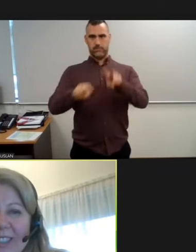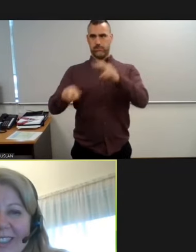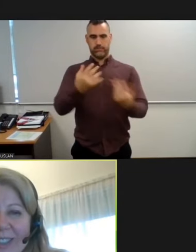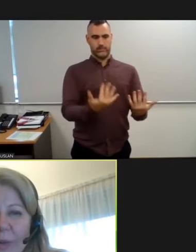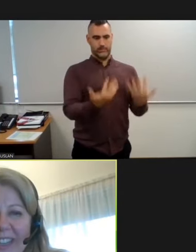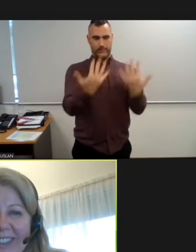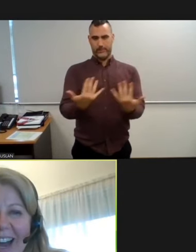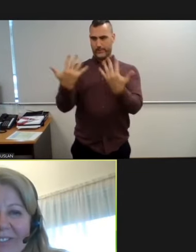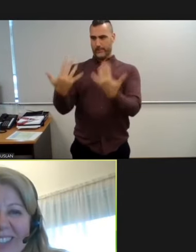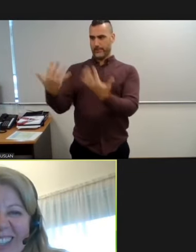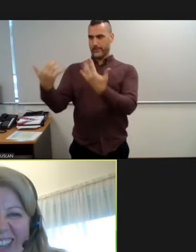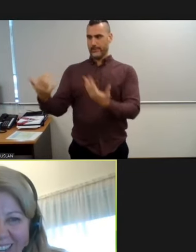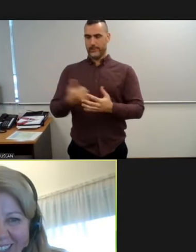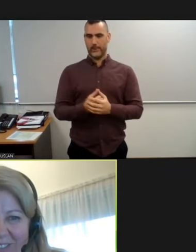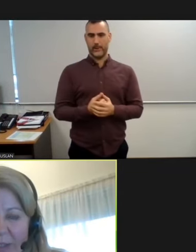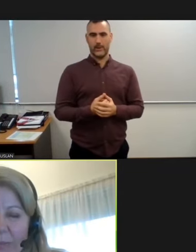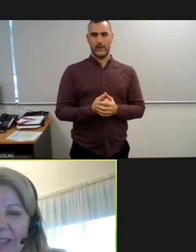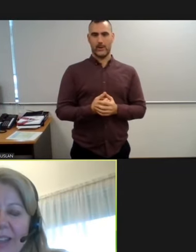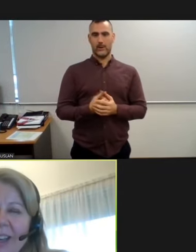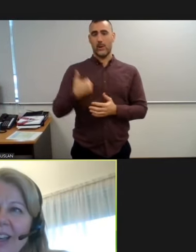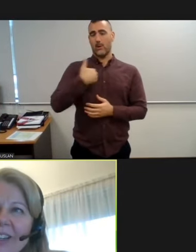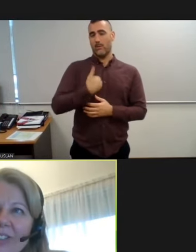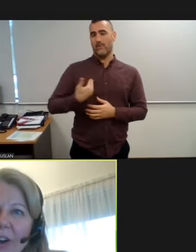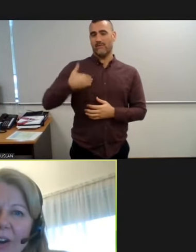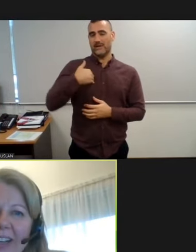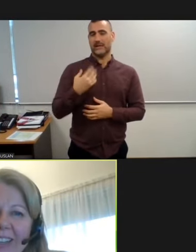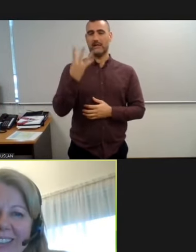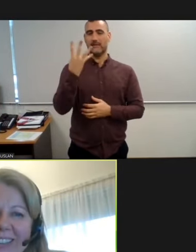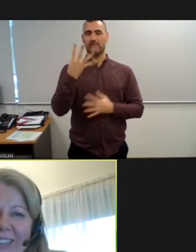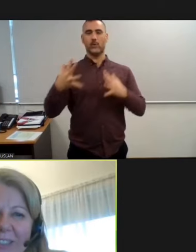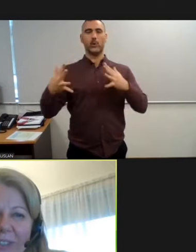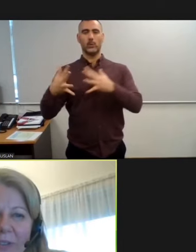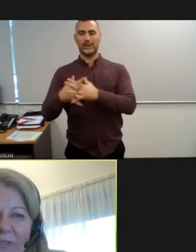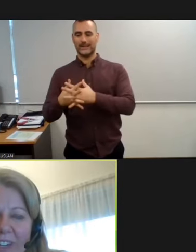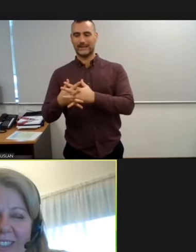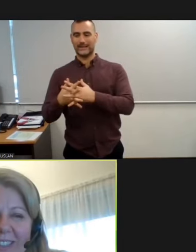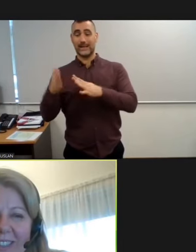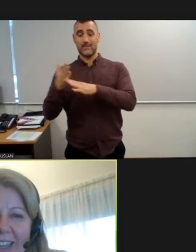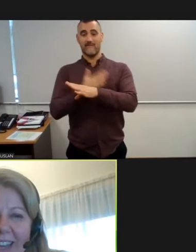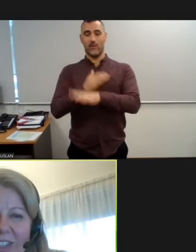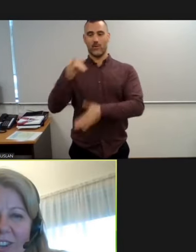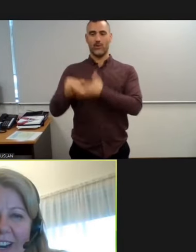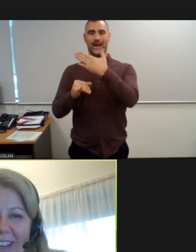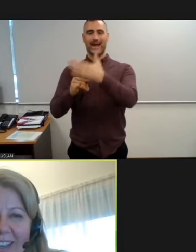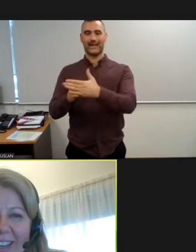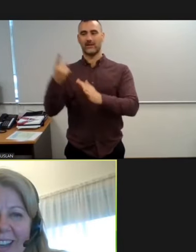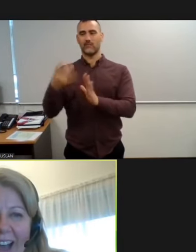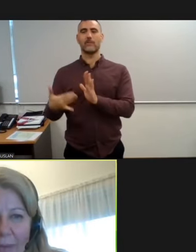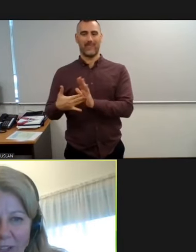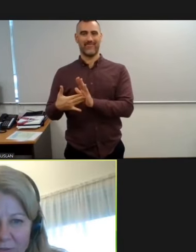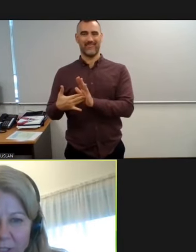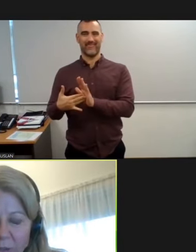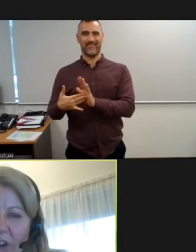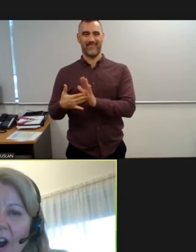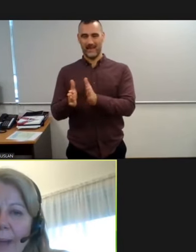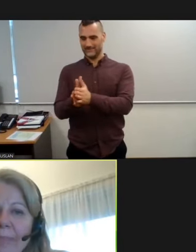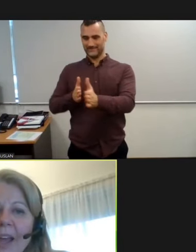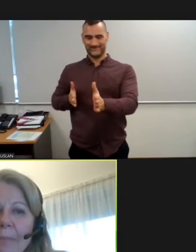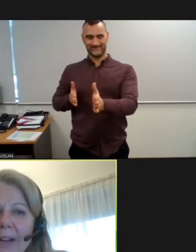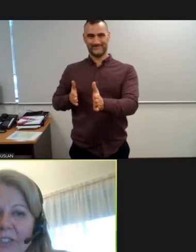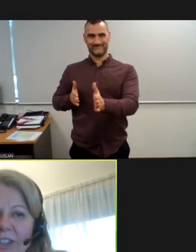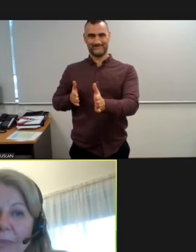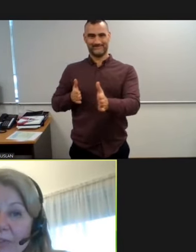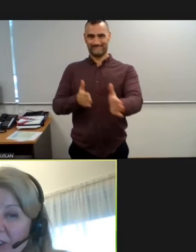between 4 to 6 weeks after the end of the month. So it's difficult for us to see that tracking in real